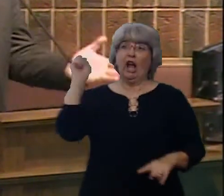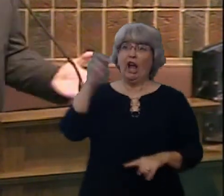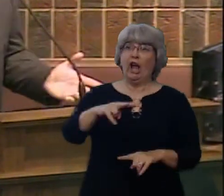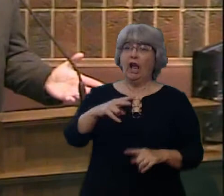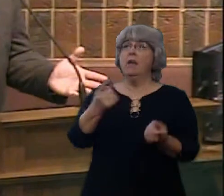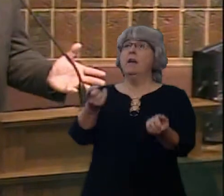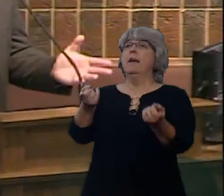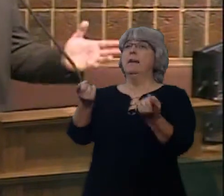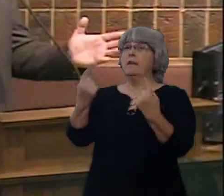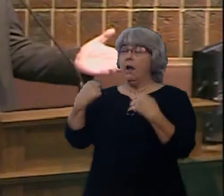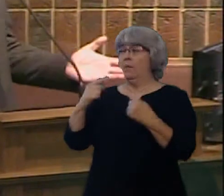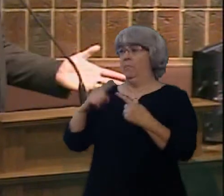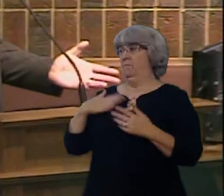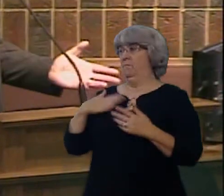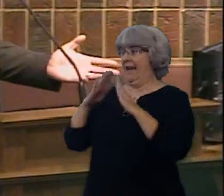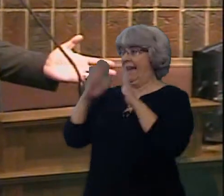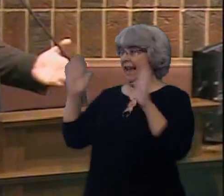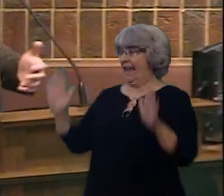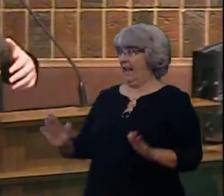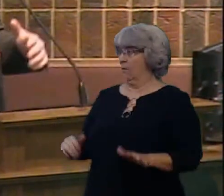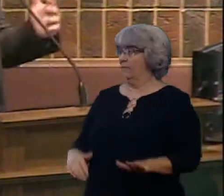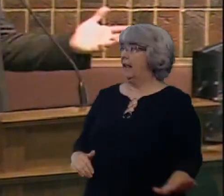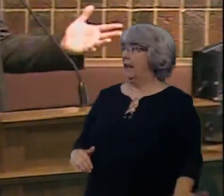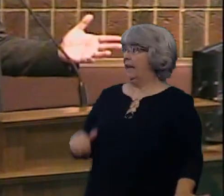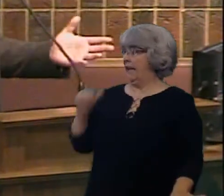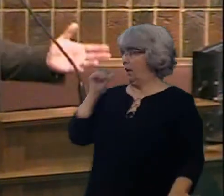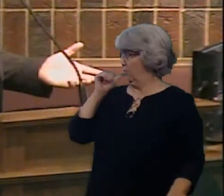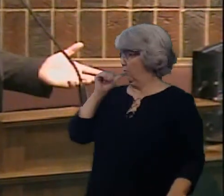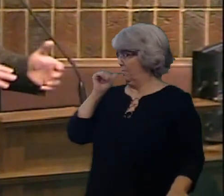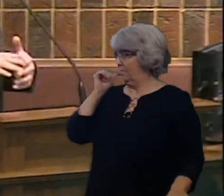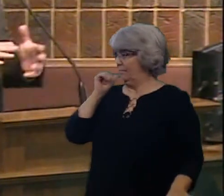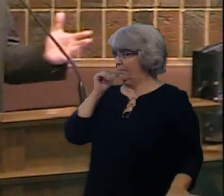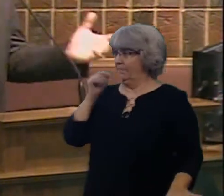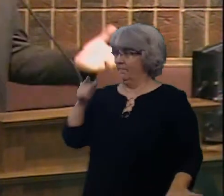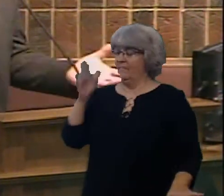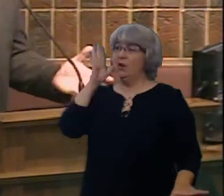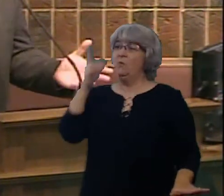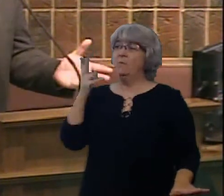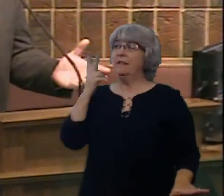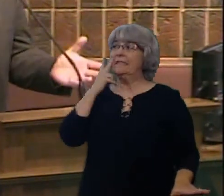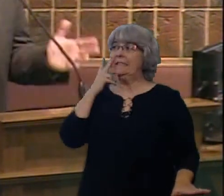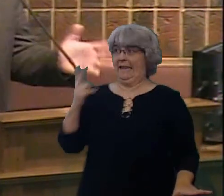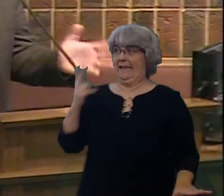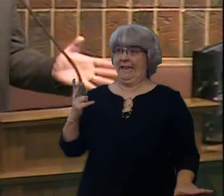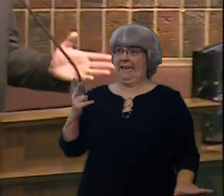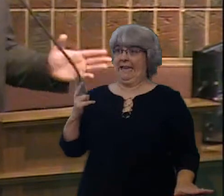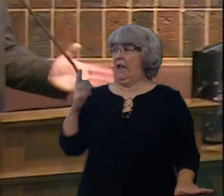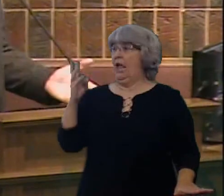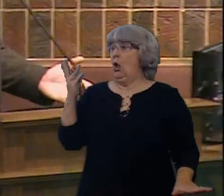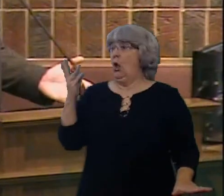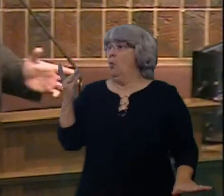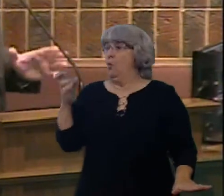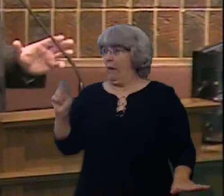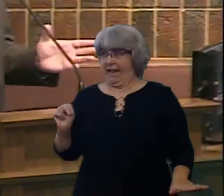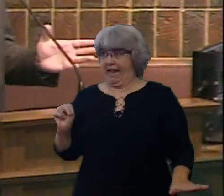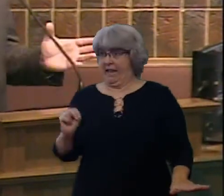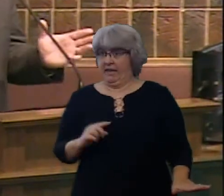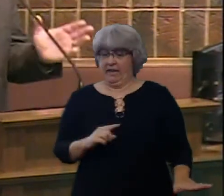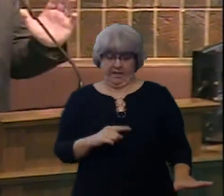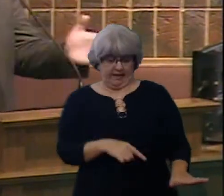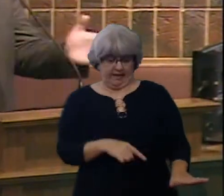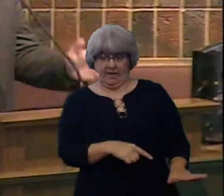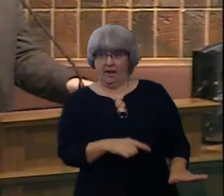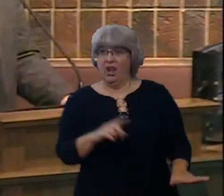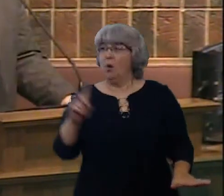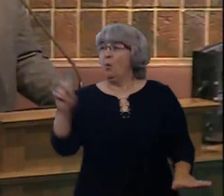my house, and I have a toddler, so eventually you'll see it. I don't know exactly when it will happen. I don't exactly know